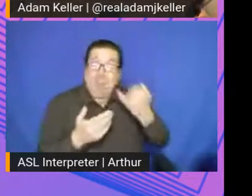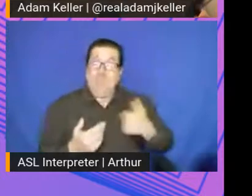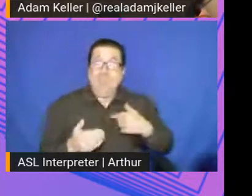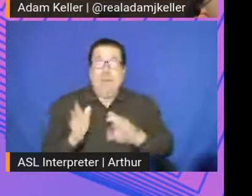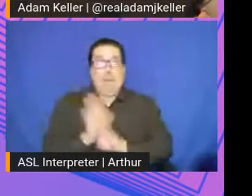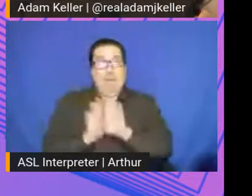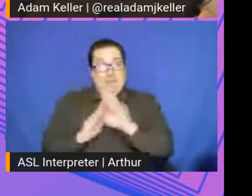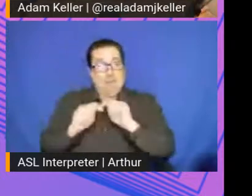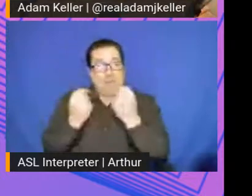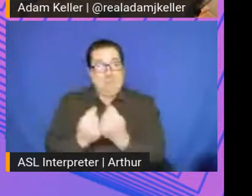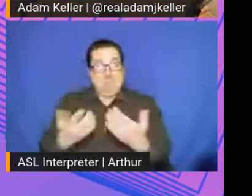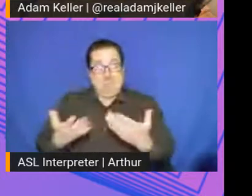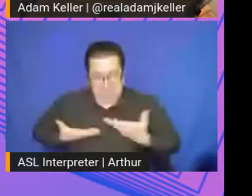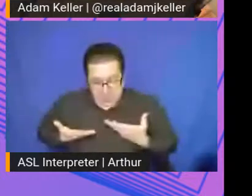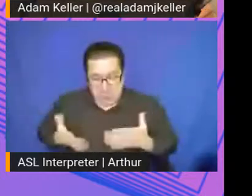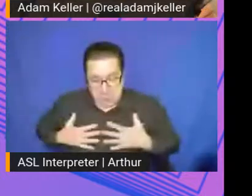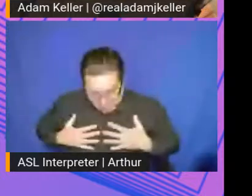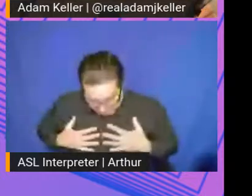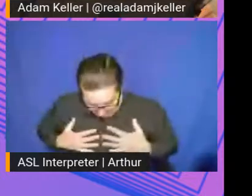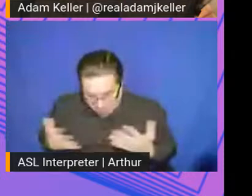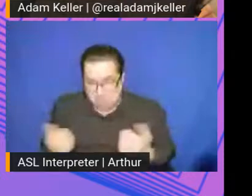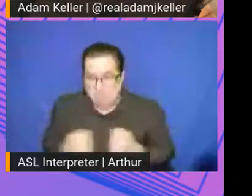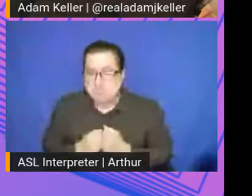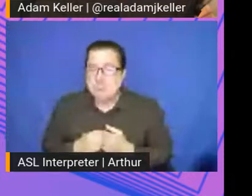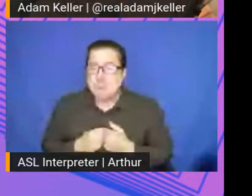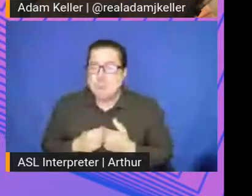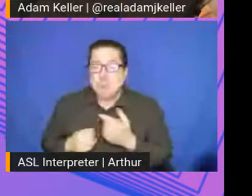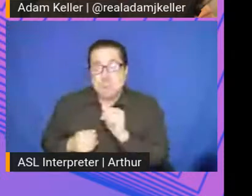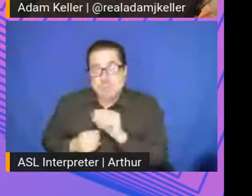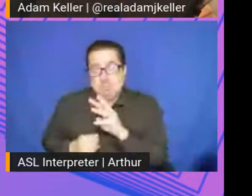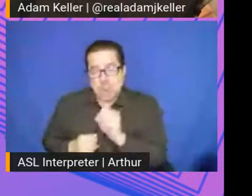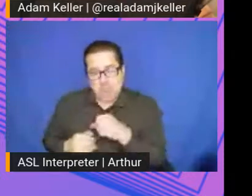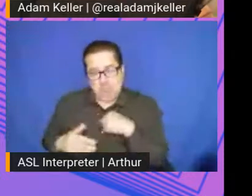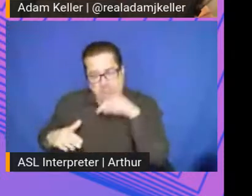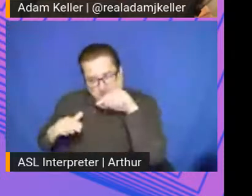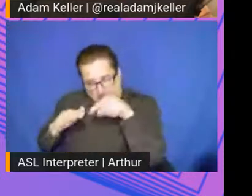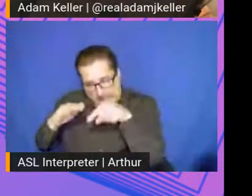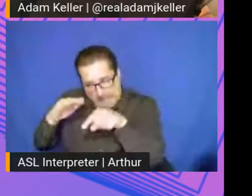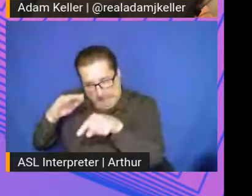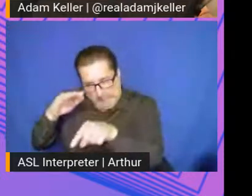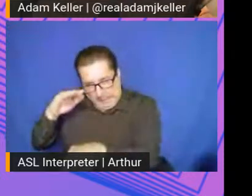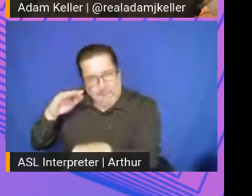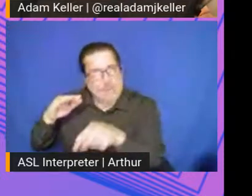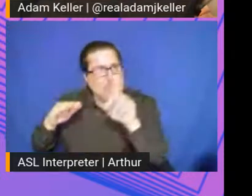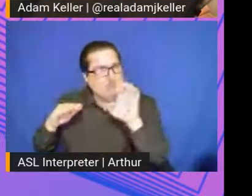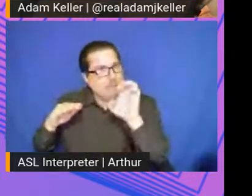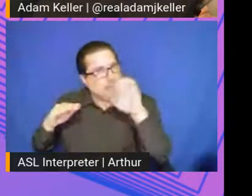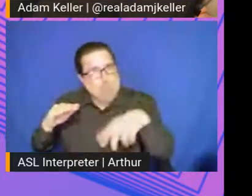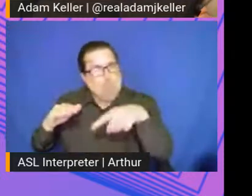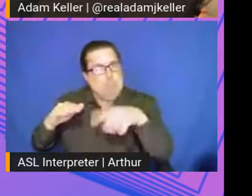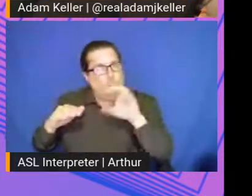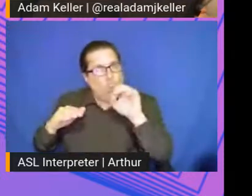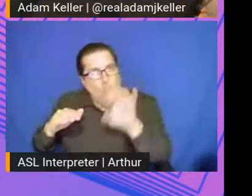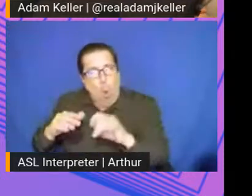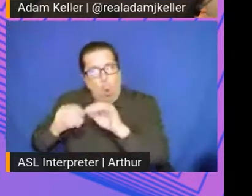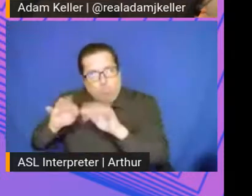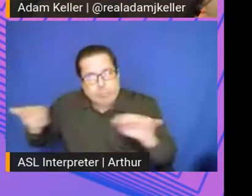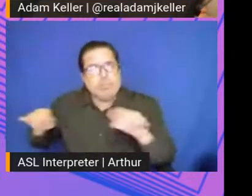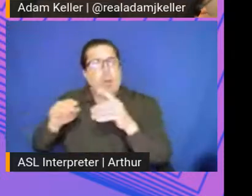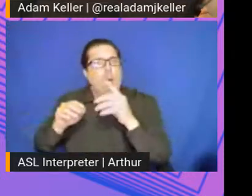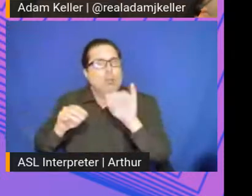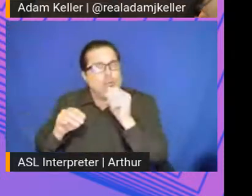and you're pretty deep in AWS, you're also writing code, and you write all your code in JavaScript or